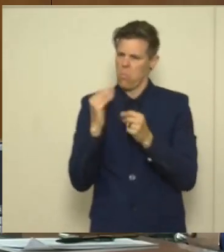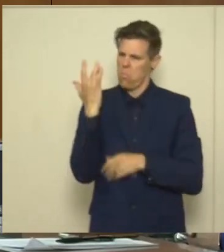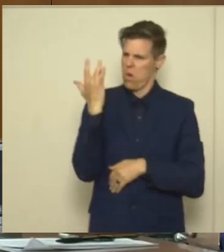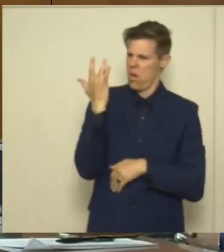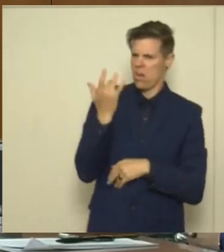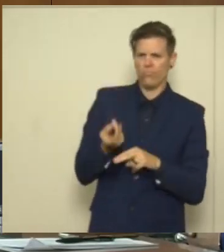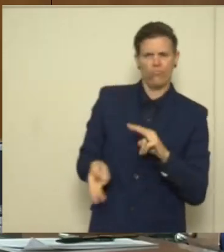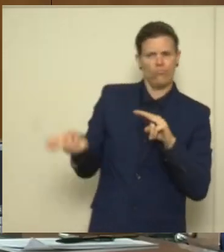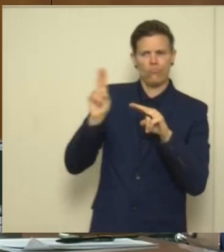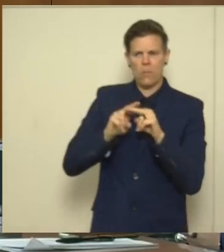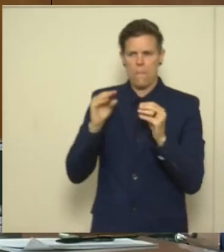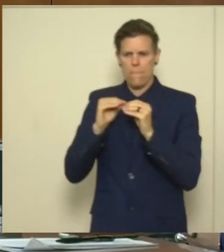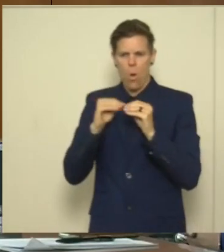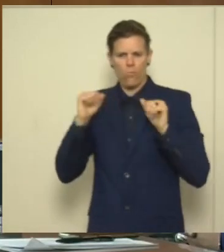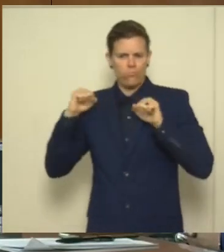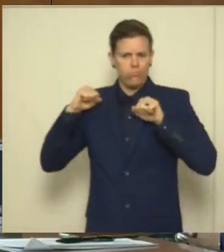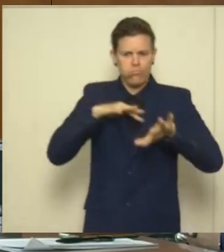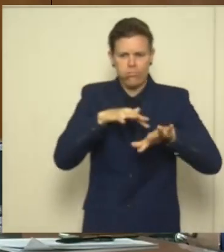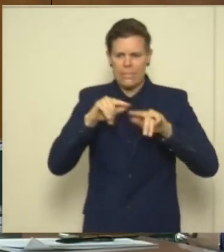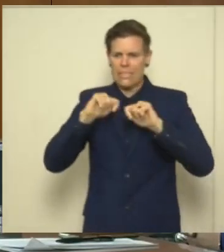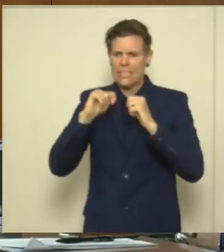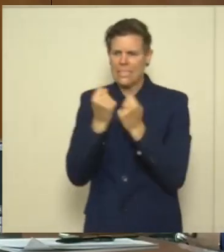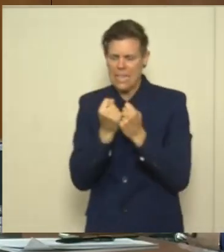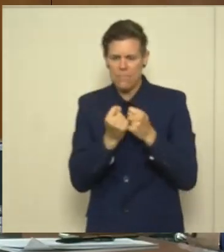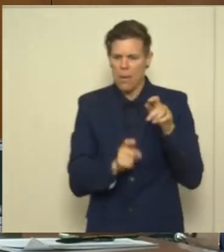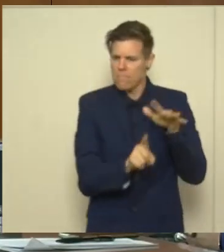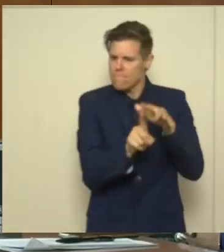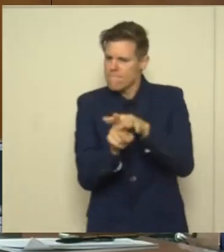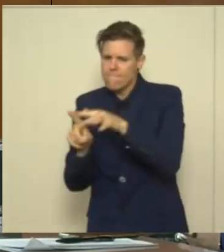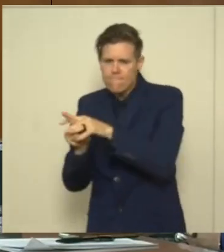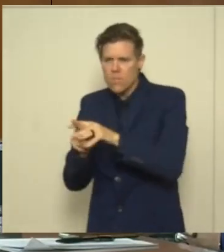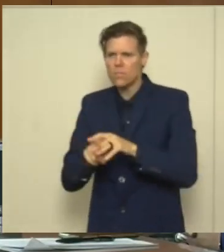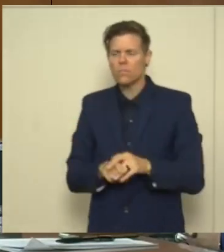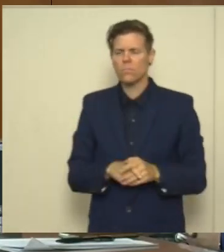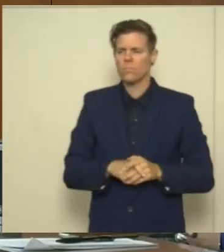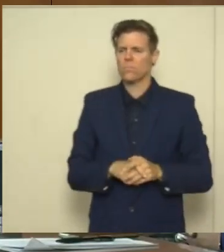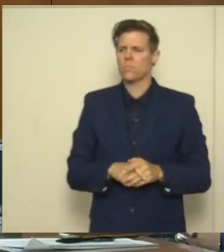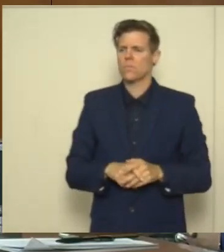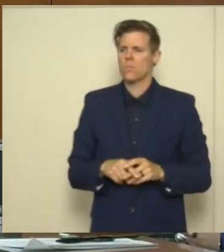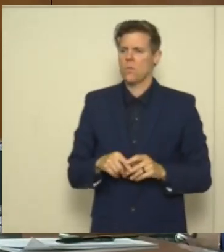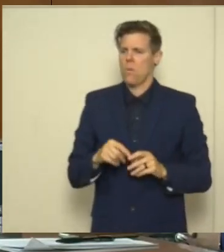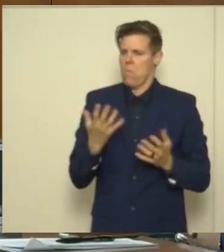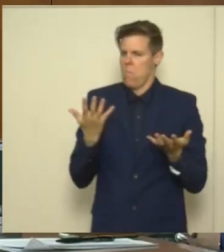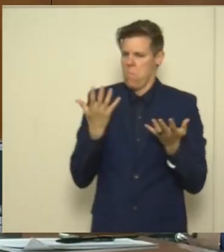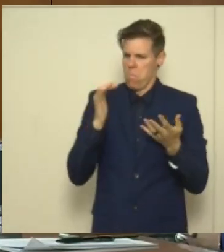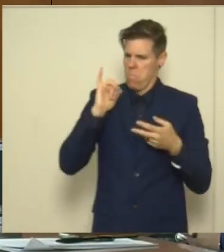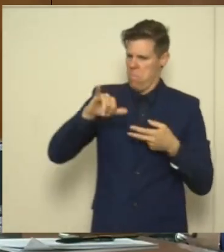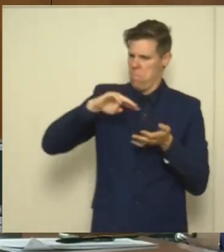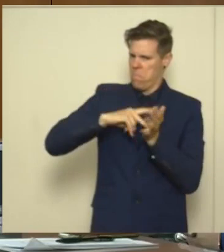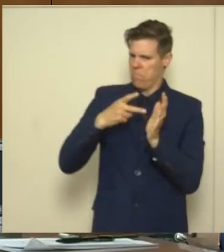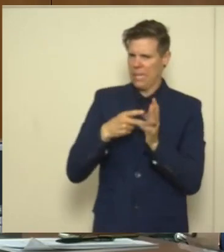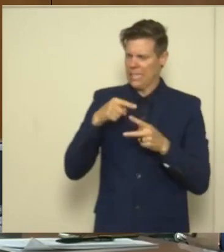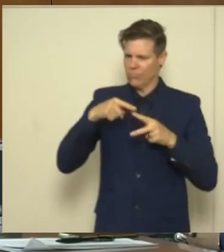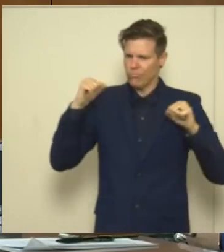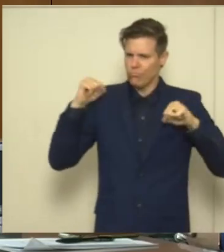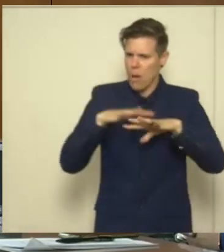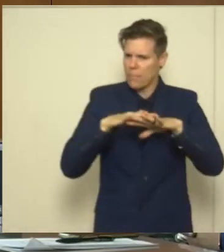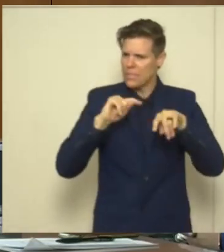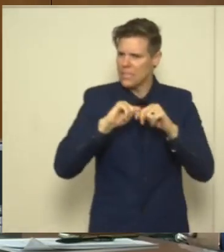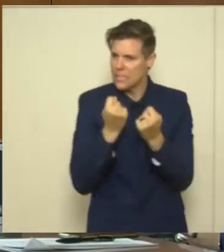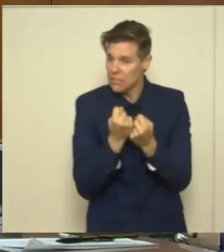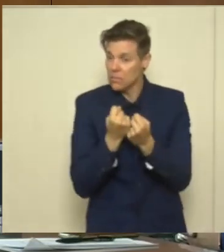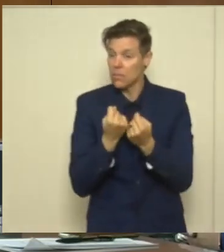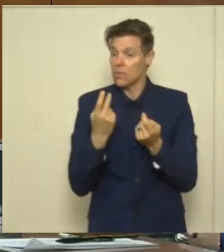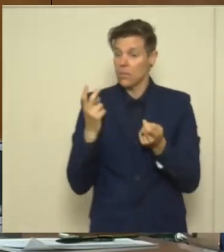think it's happening, and what it means as far as taxing our resources, as well as what it means for further